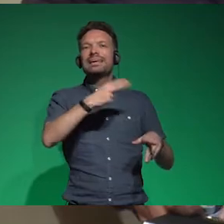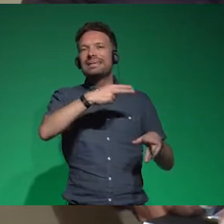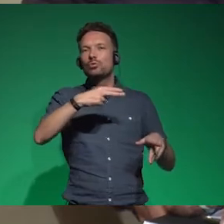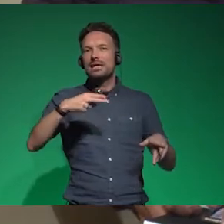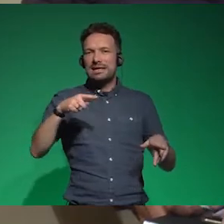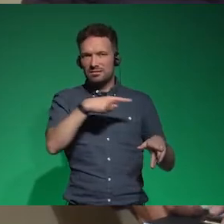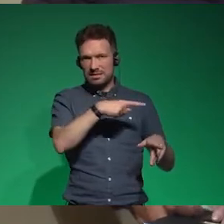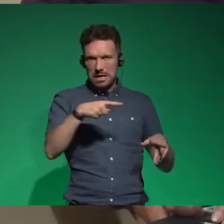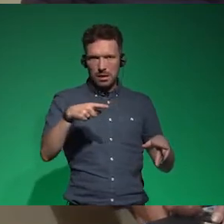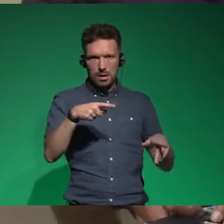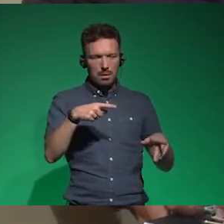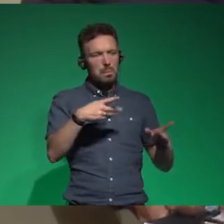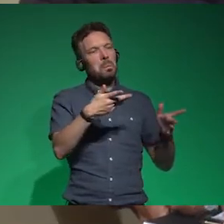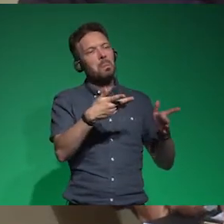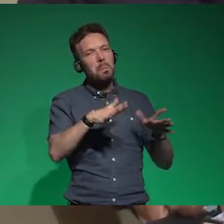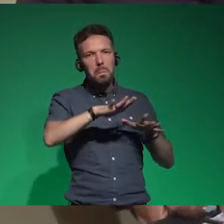mountain, in the forest.